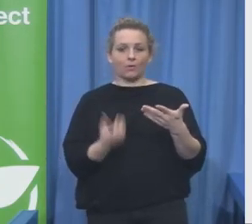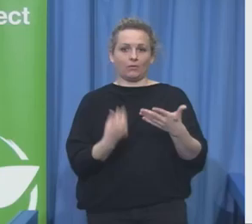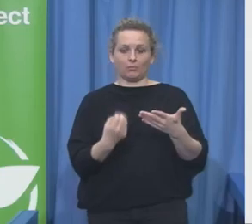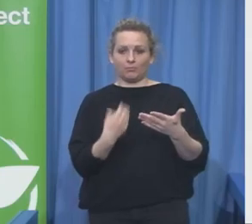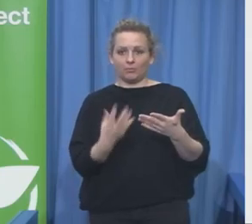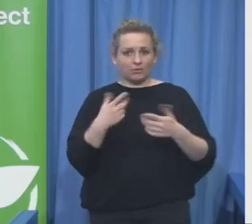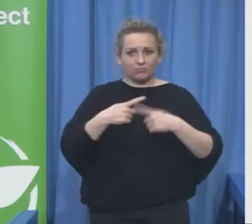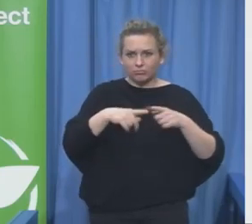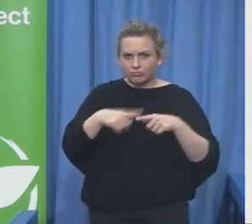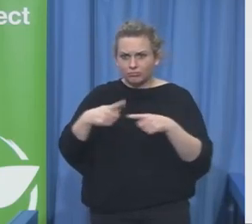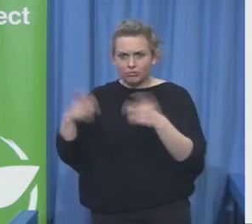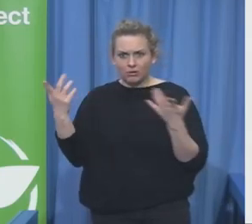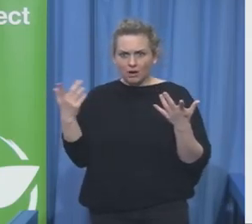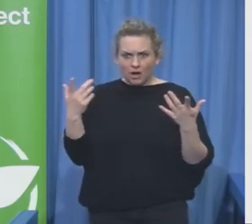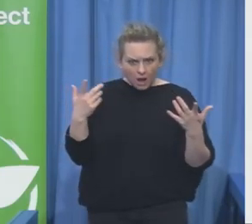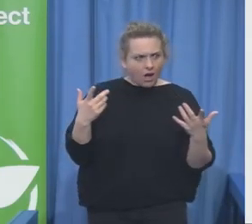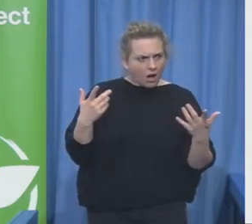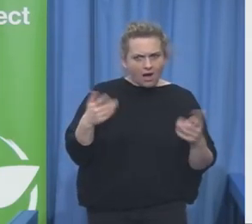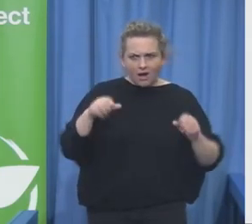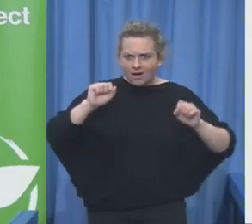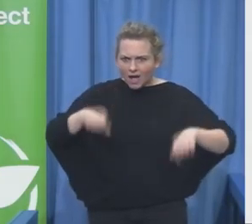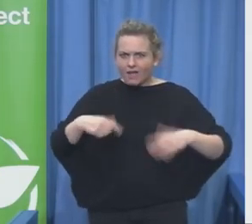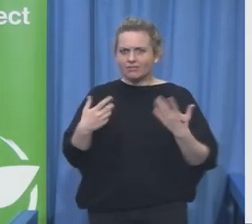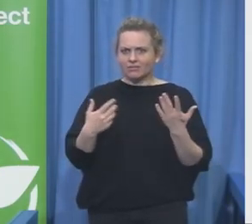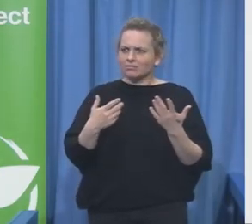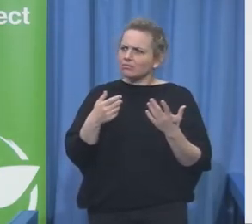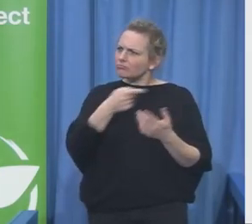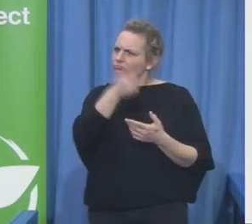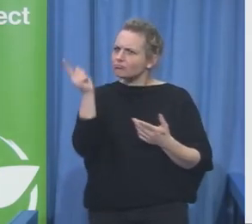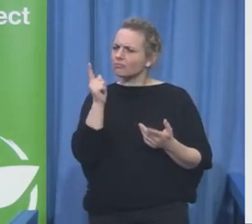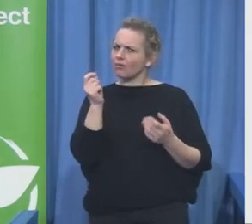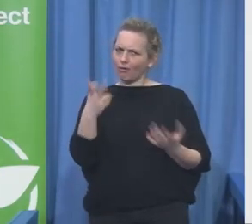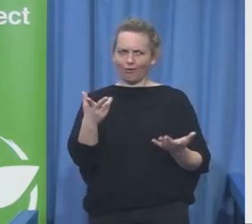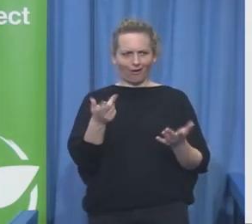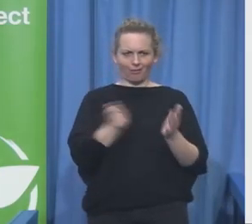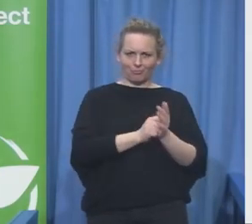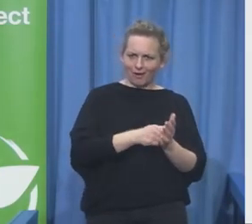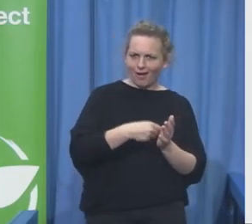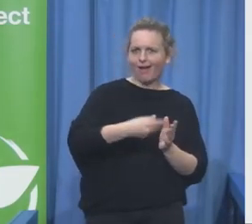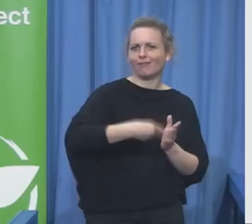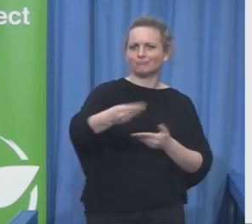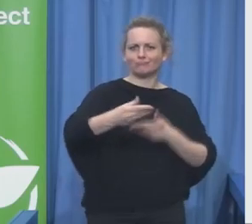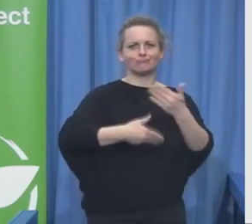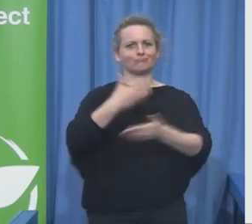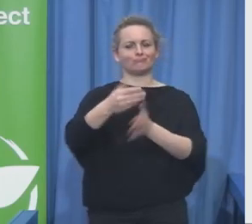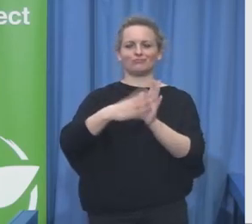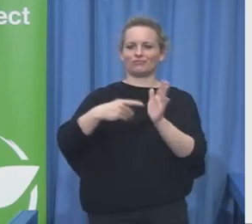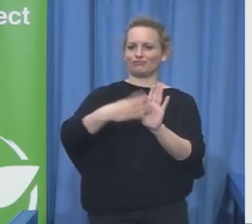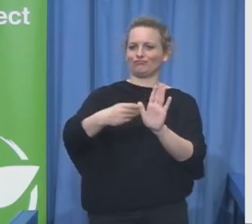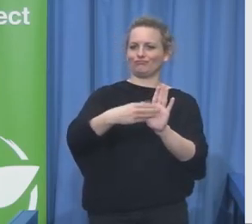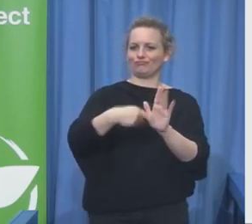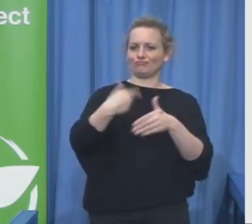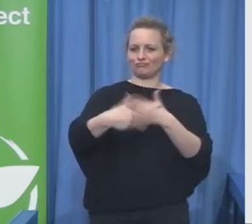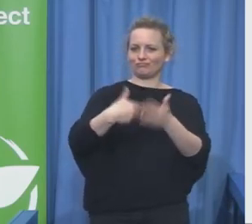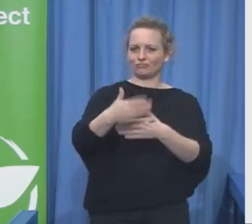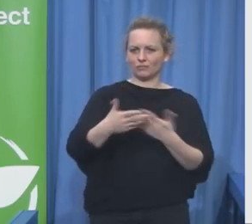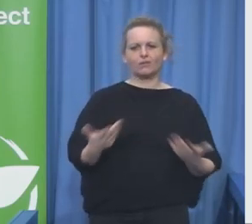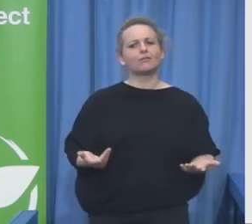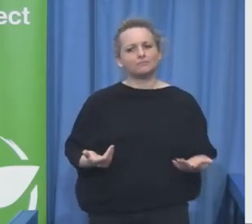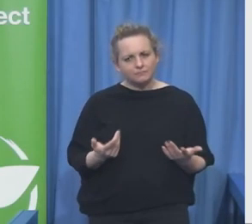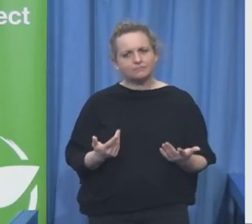usability problems that are being tackled by the world of disability will be the mainstream product of the future. So I work across a number